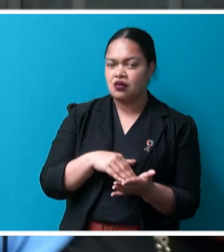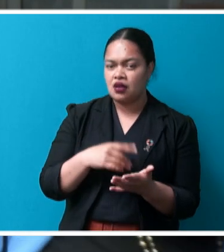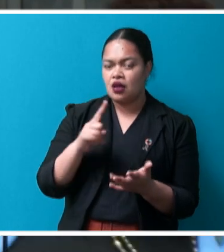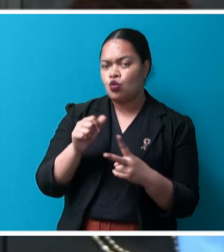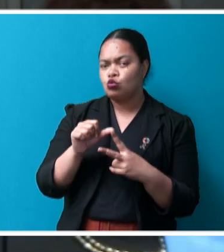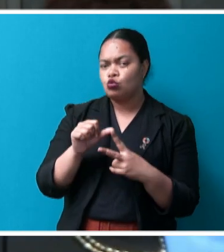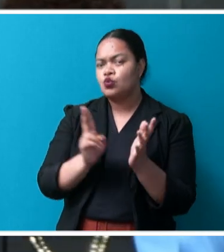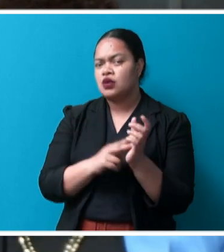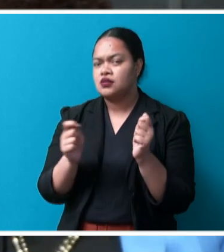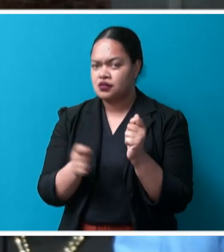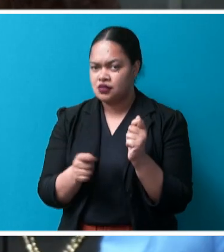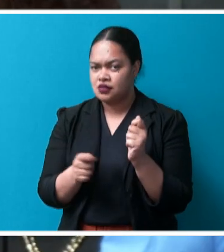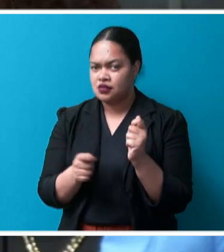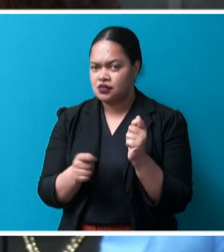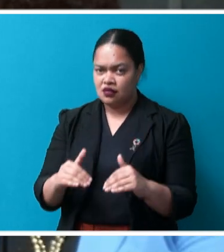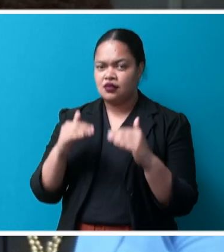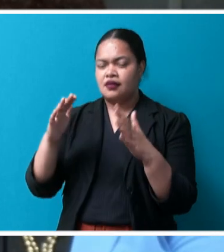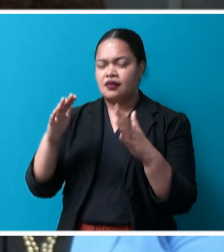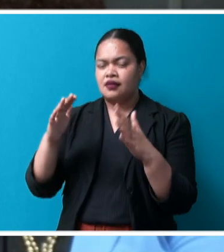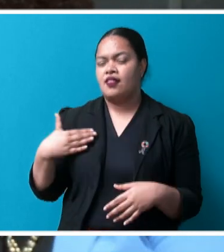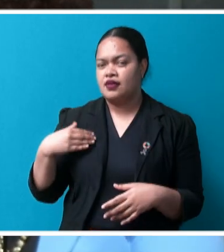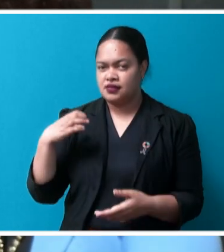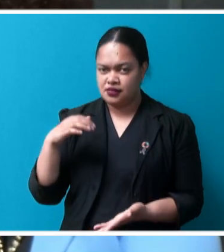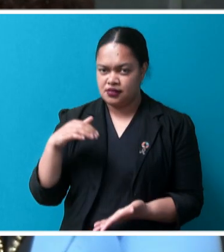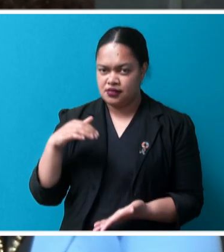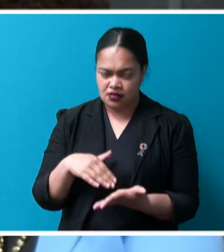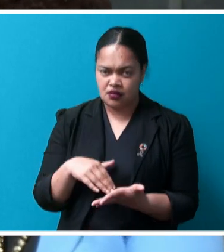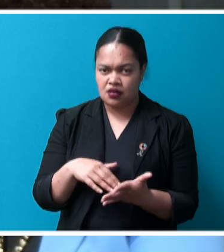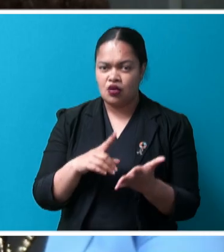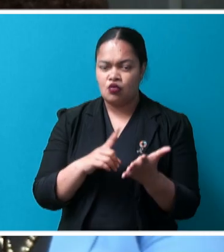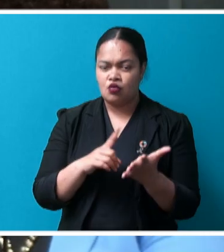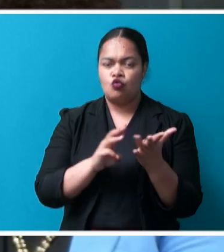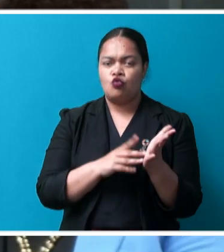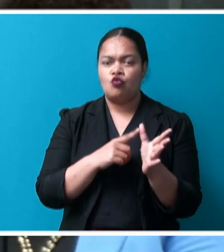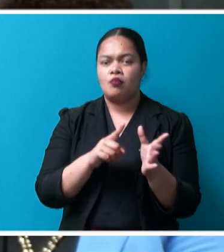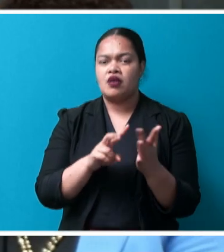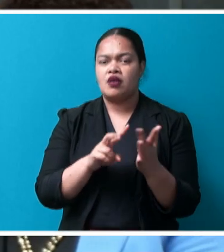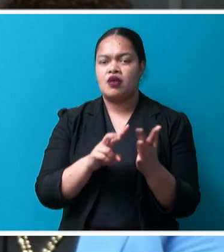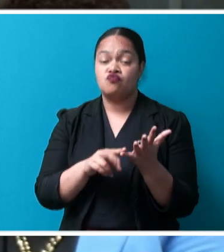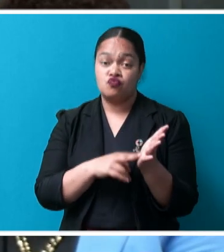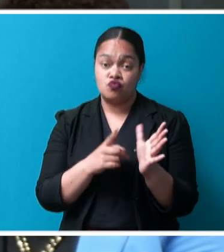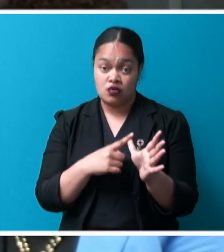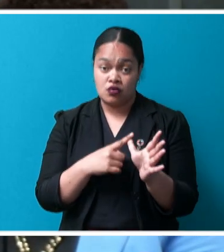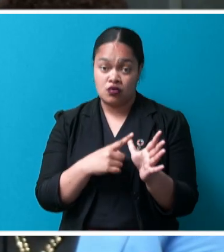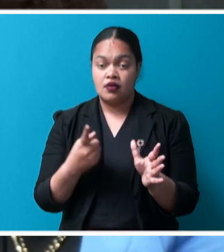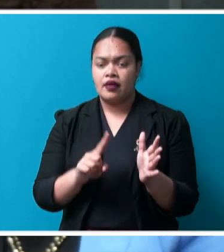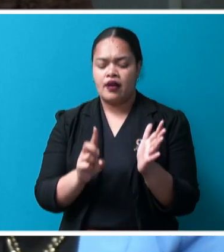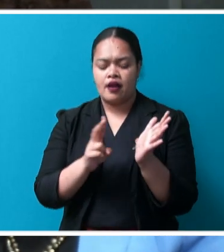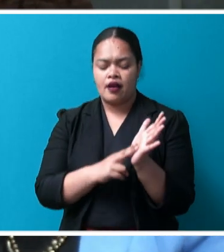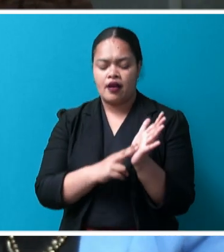has been elevated to a health center. Lomewuna Nursing Station and the Namara Nursing Station,